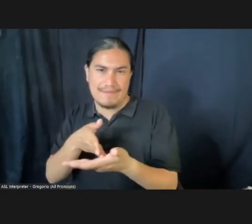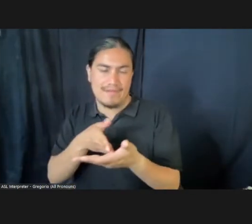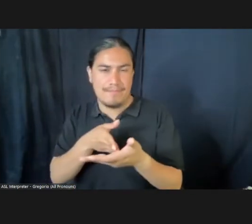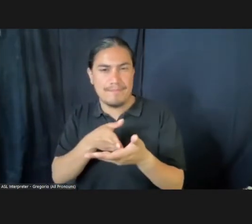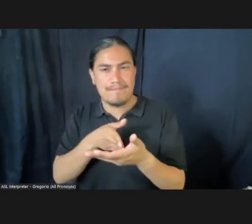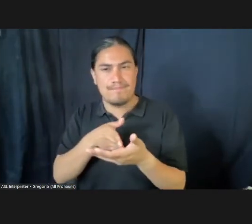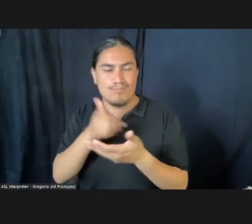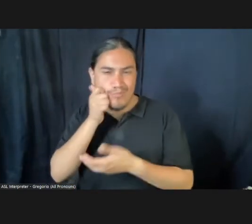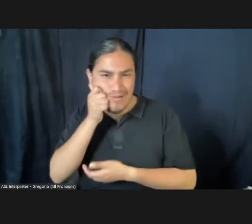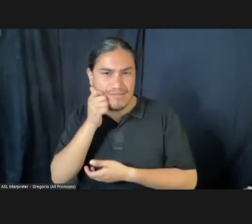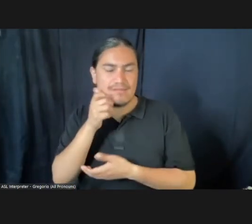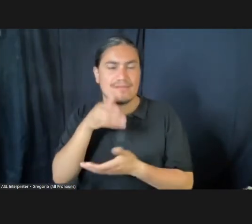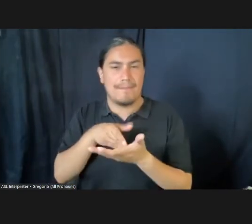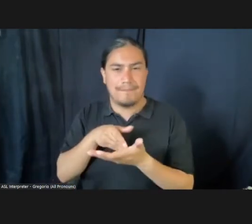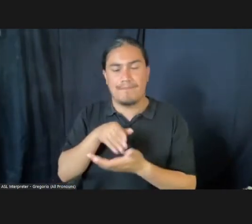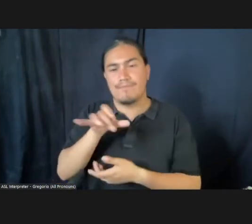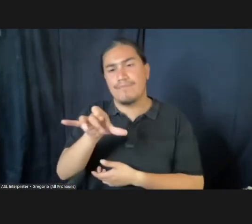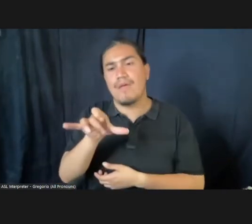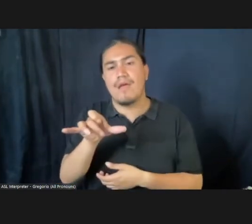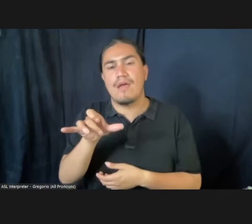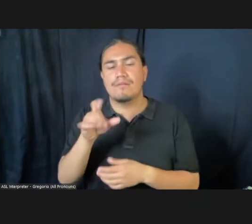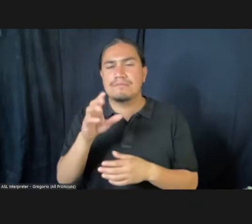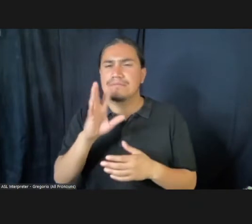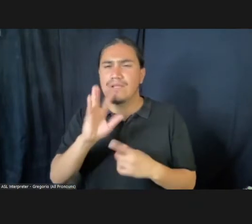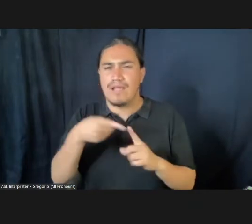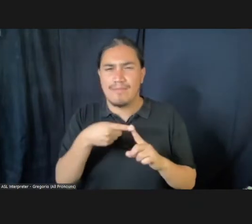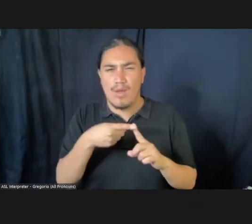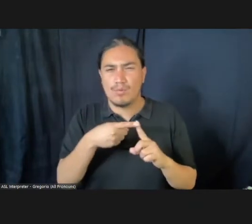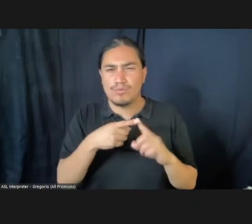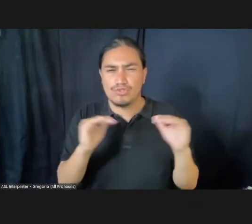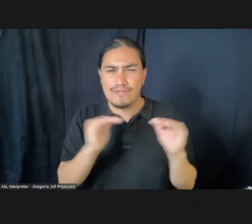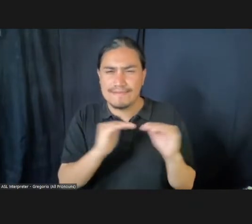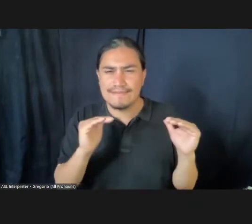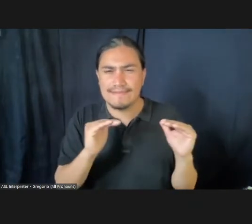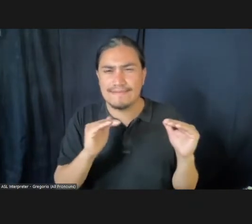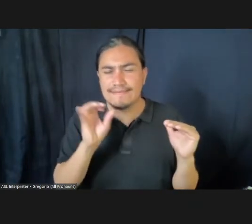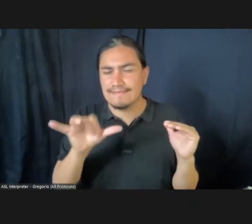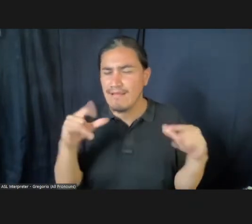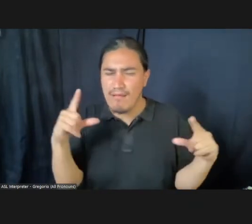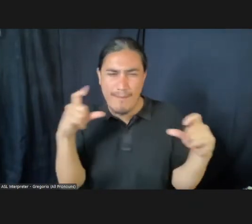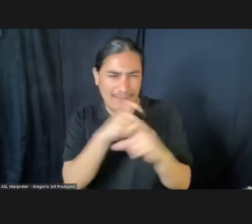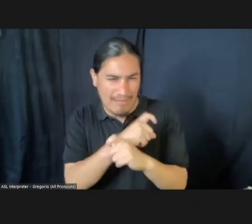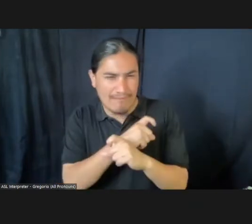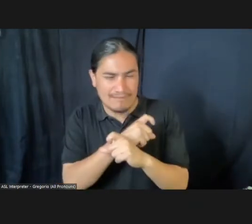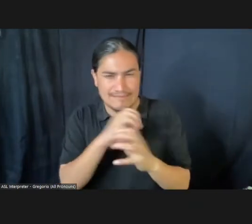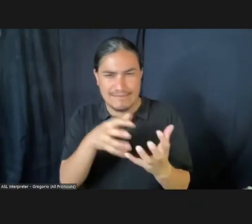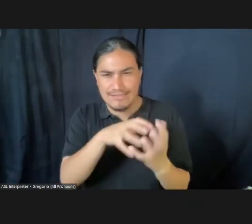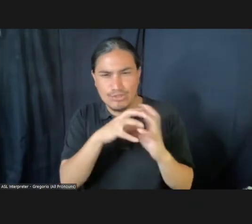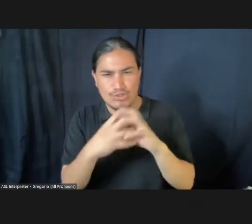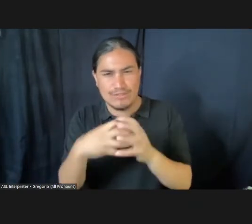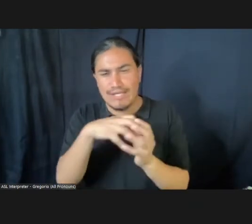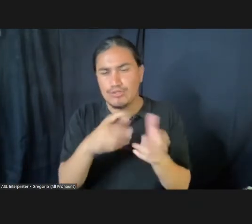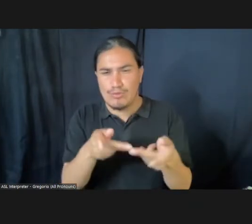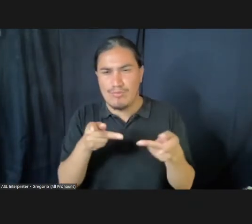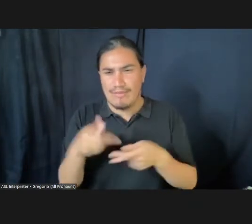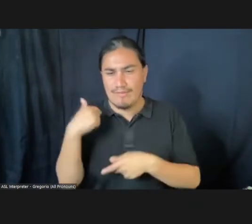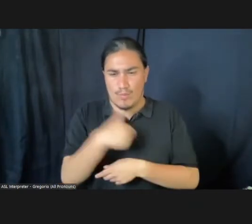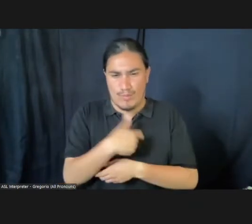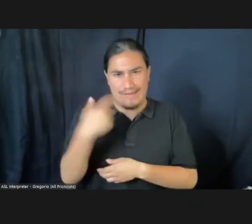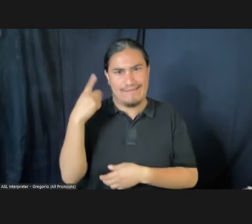and racial justice, landing in the complex, nuanced, and intersectional place we find ourselves